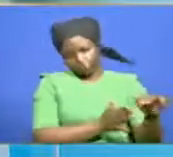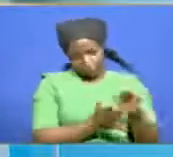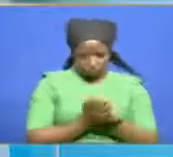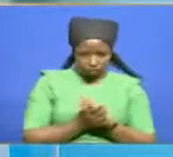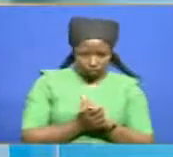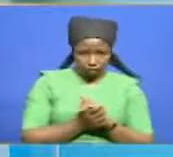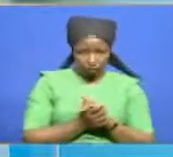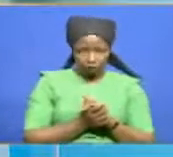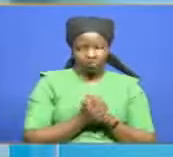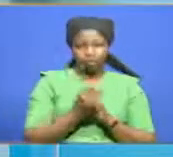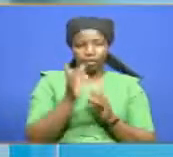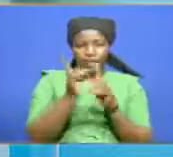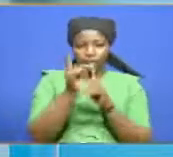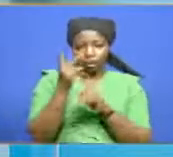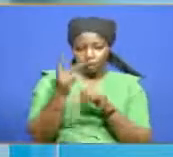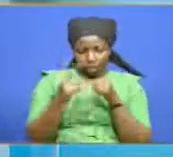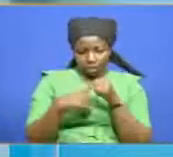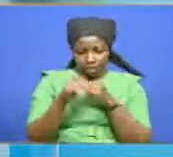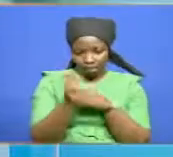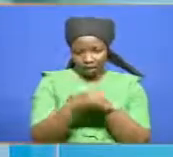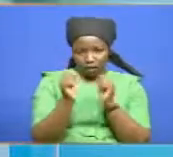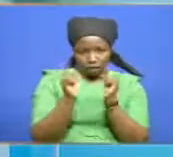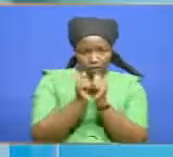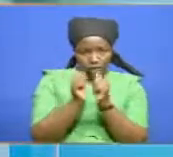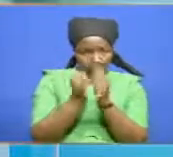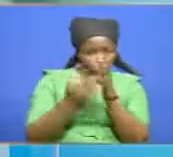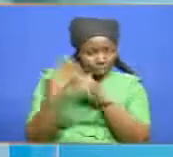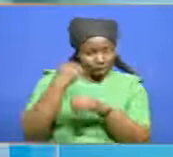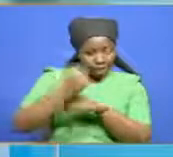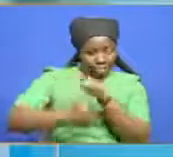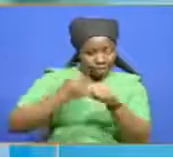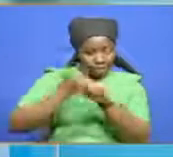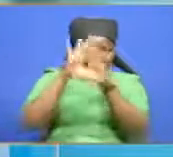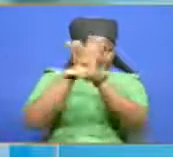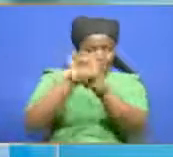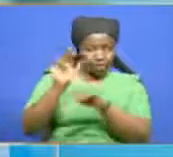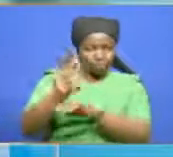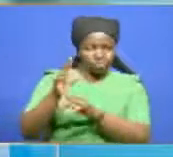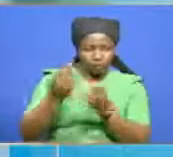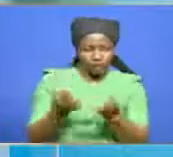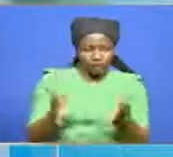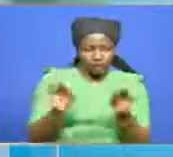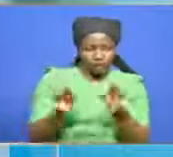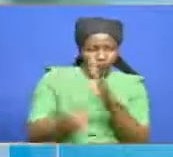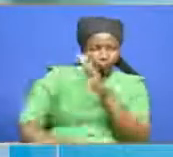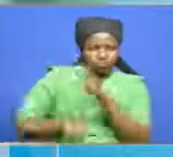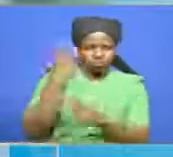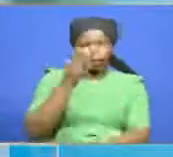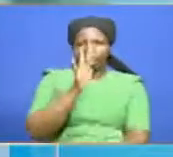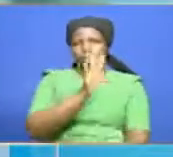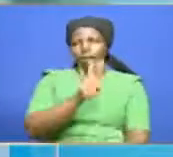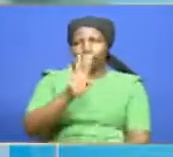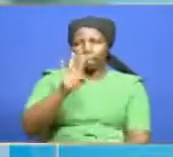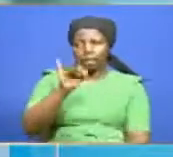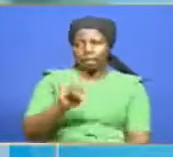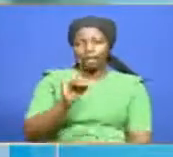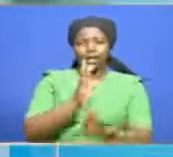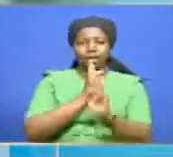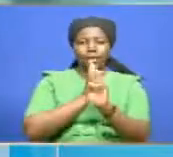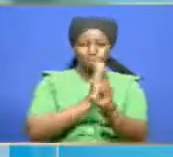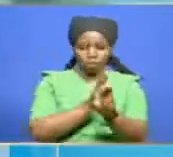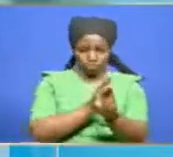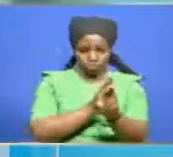Right, and on the 26th of October last year, President Uhuru Kenyatta officially launched the Building Bridges Initiative